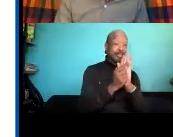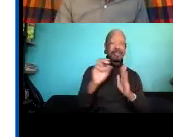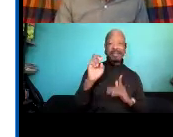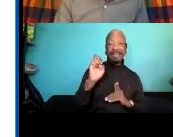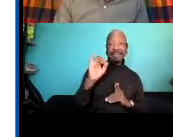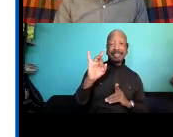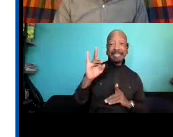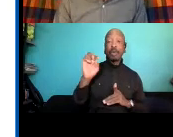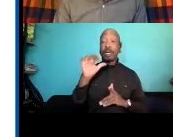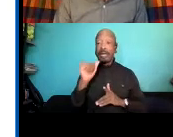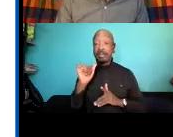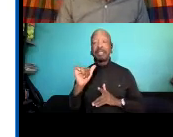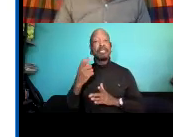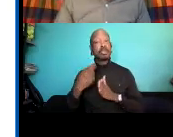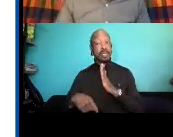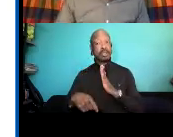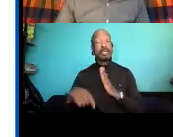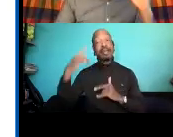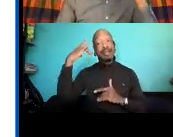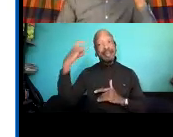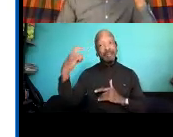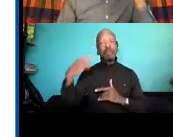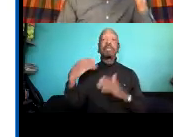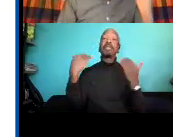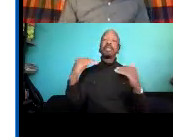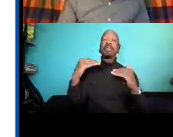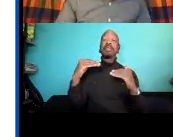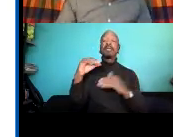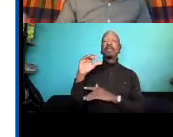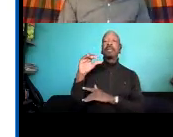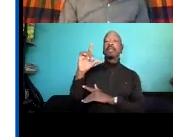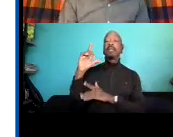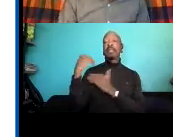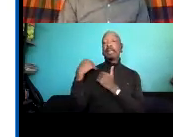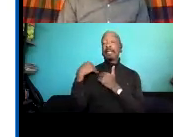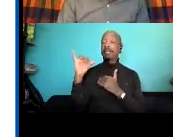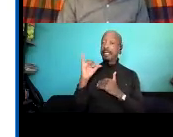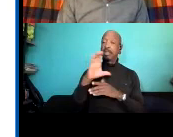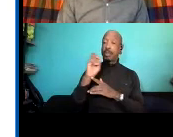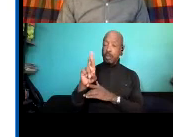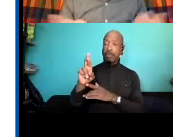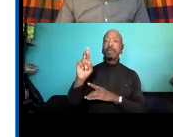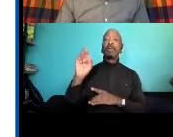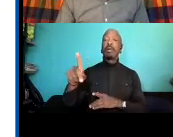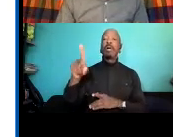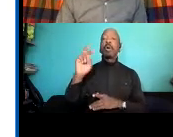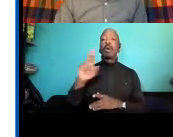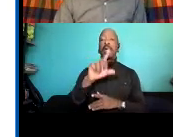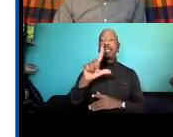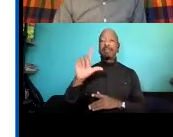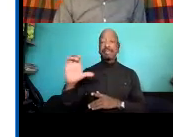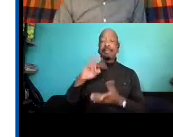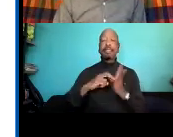is cost. So in California, forming a limited liability entity like a corporation or an LLC means you're going to have to